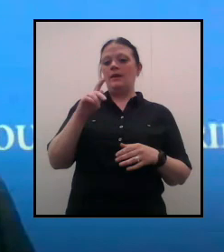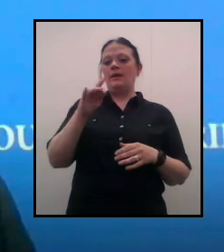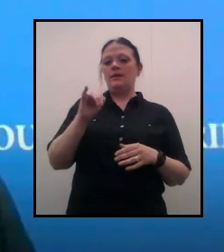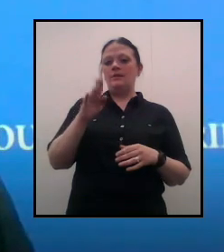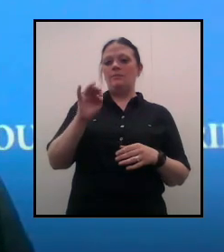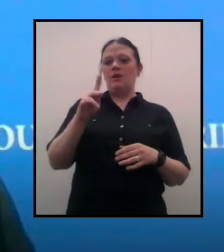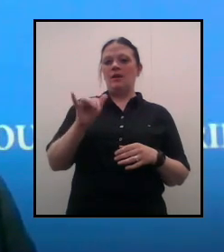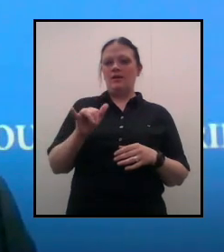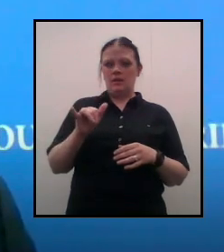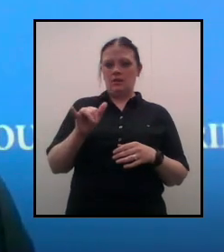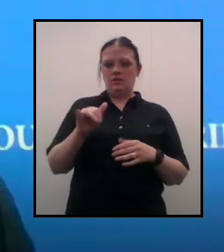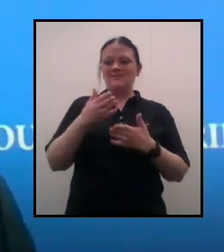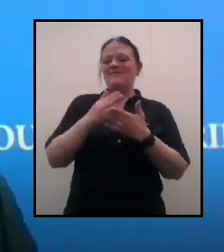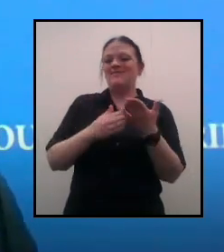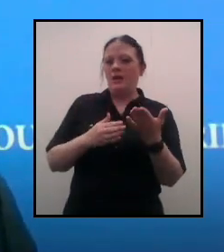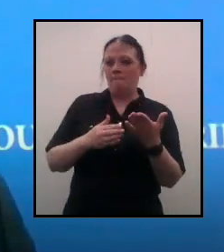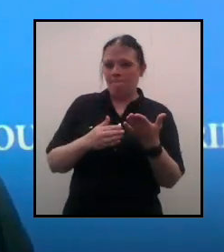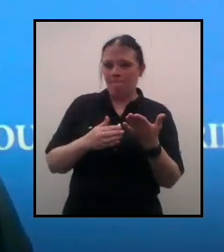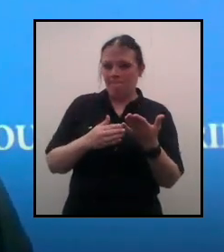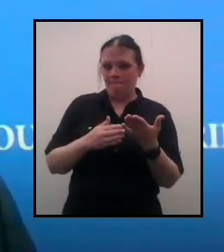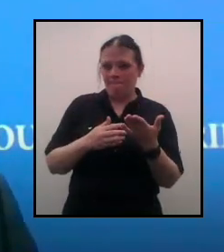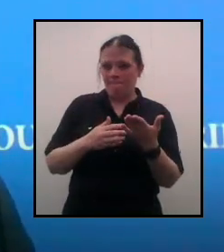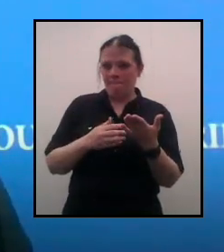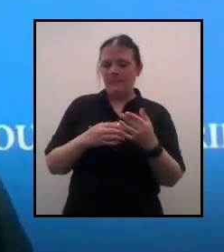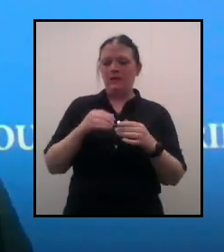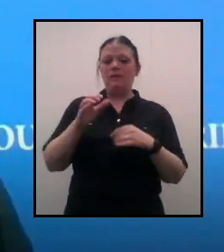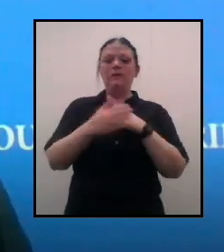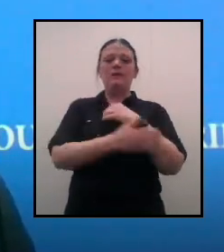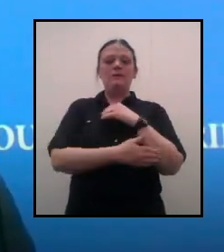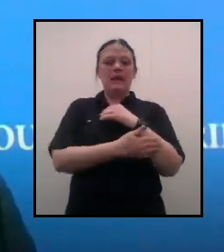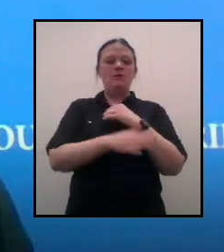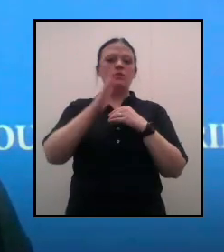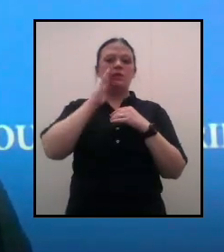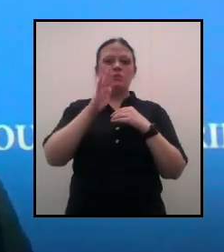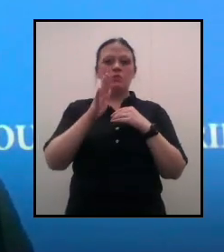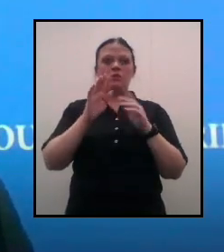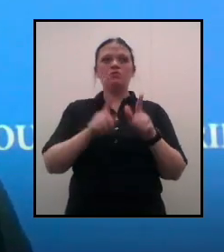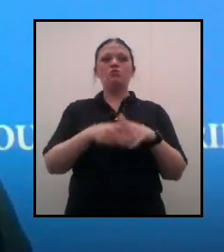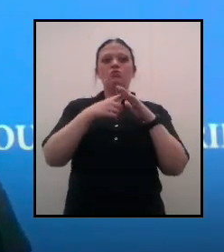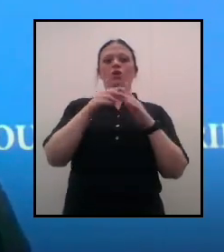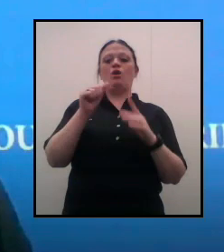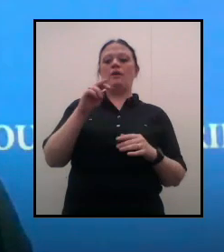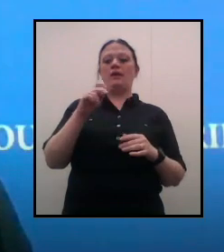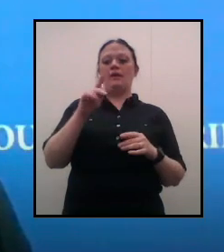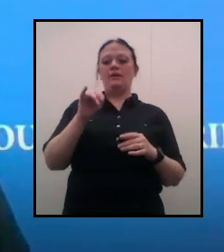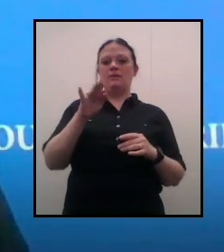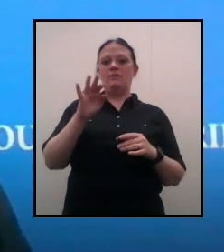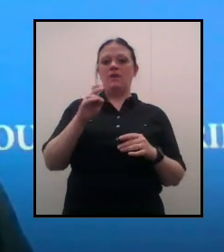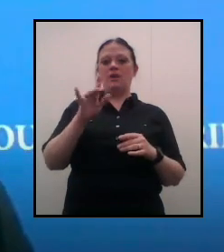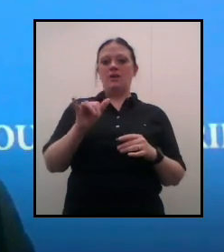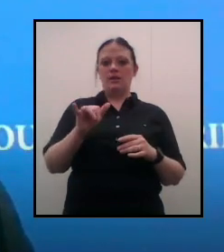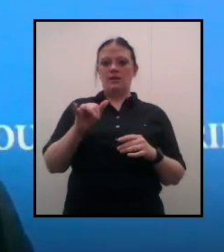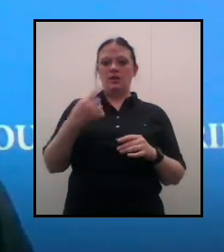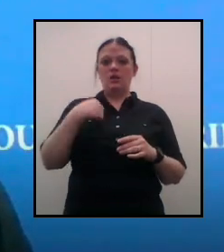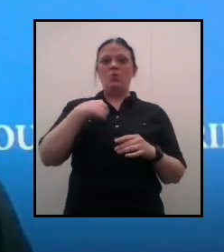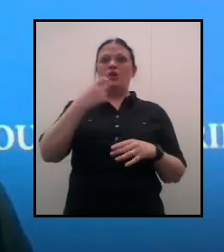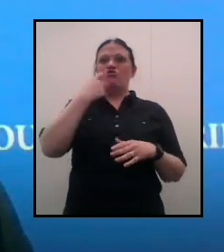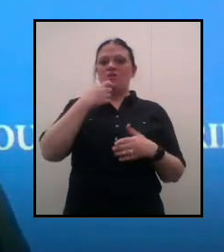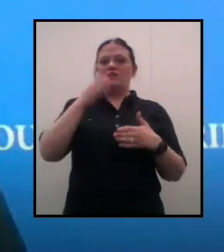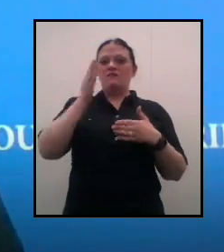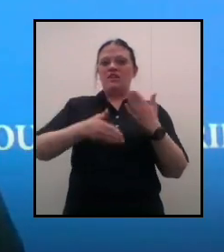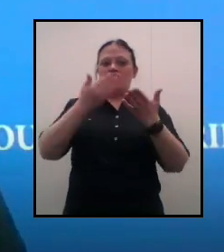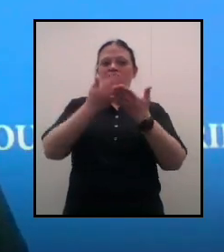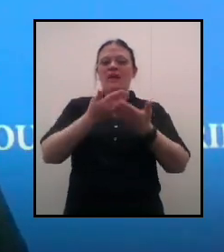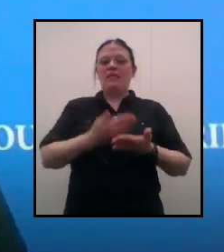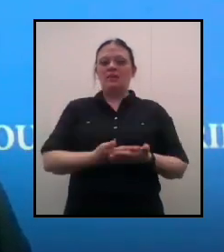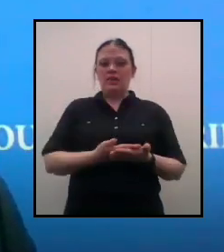doing antibody testing locally. The county will be ramping up starting antibody testing. We've just finishing the validation. We're going to